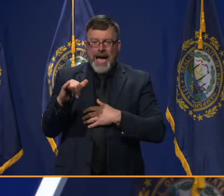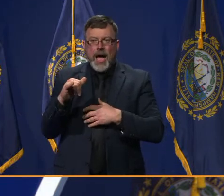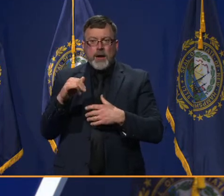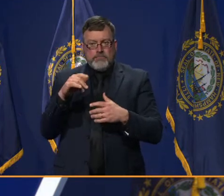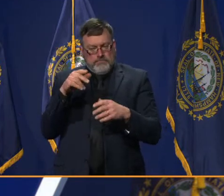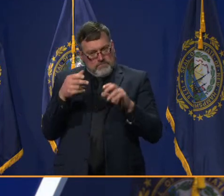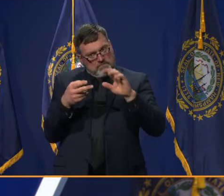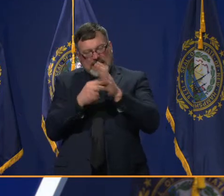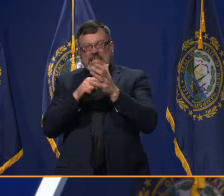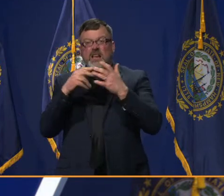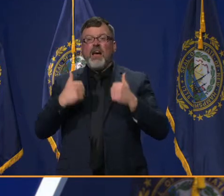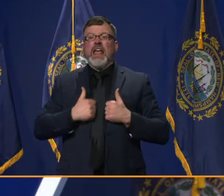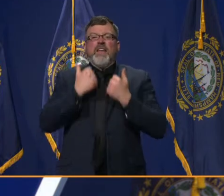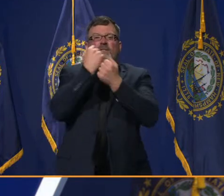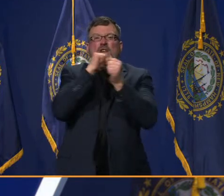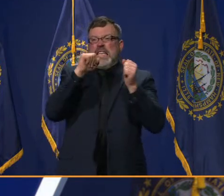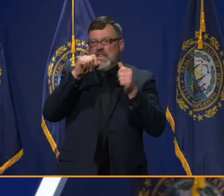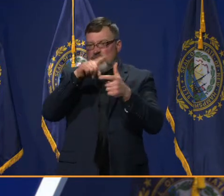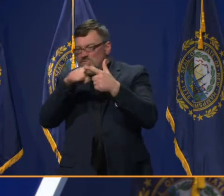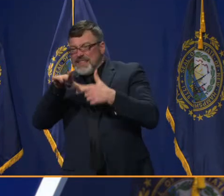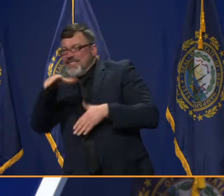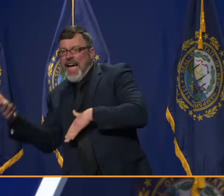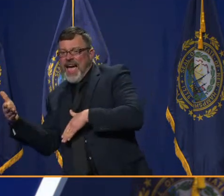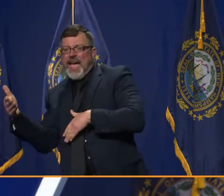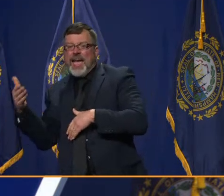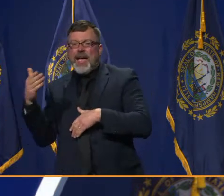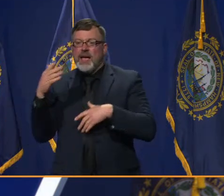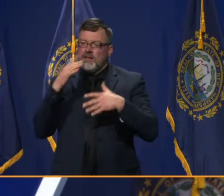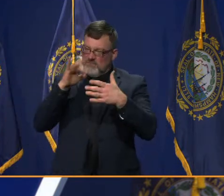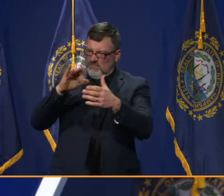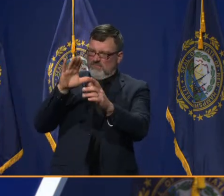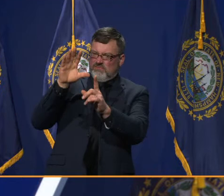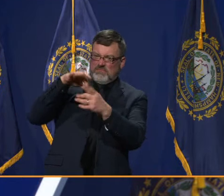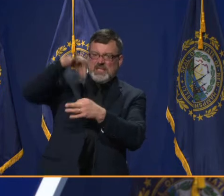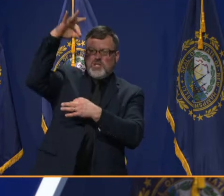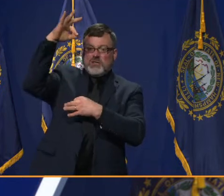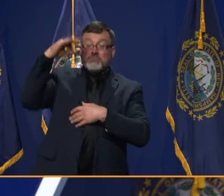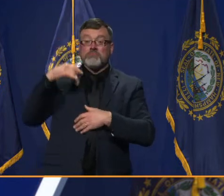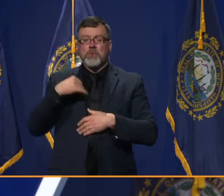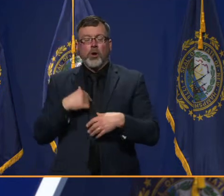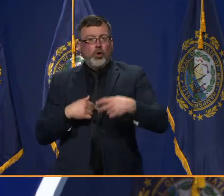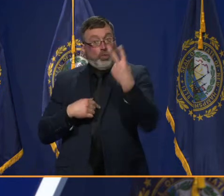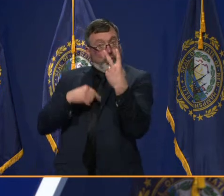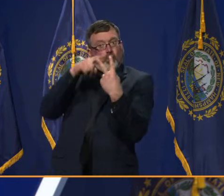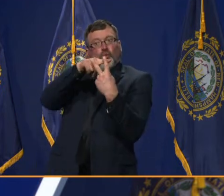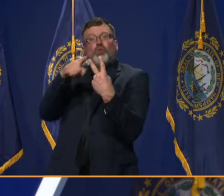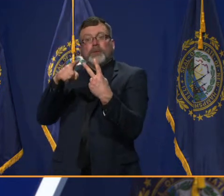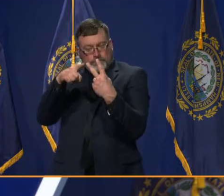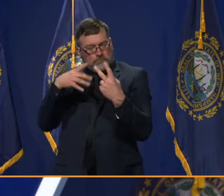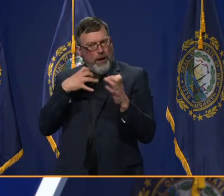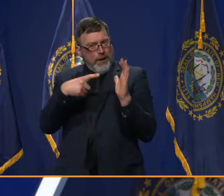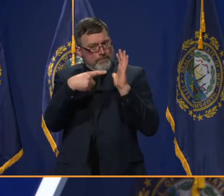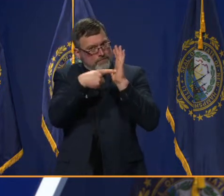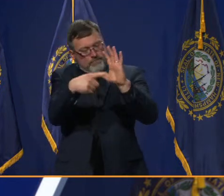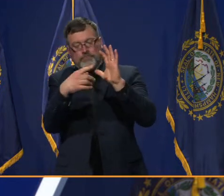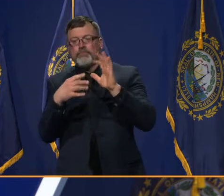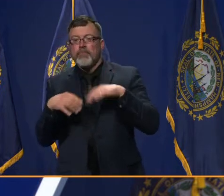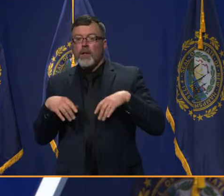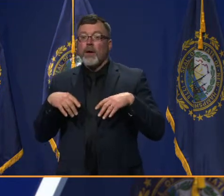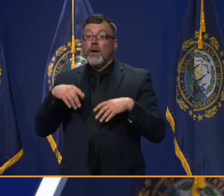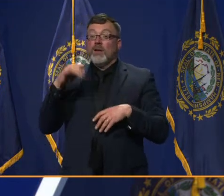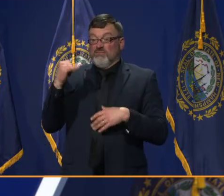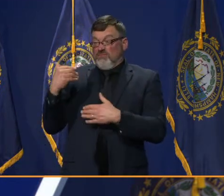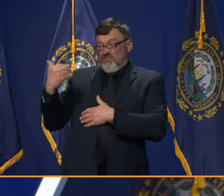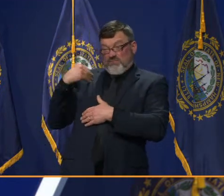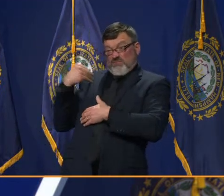we all cherish. There are two stories in particular that I do want to highlight tonight. Early on in the pandemic, we realized that